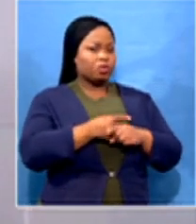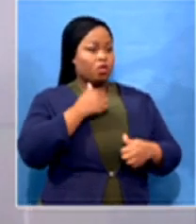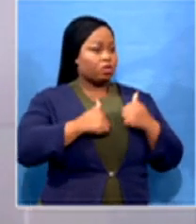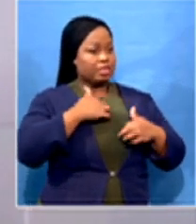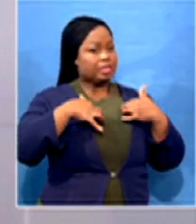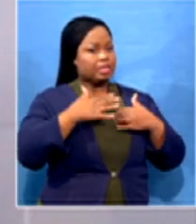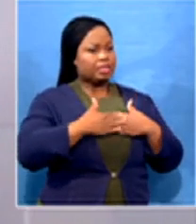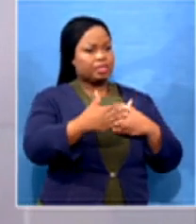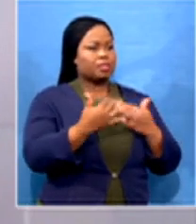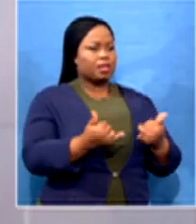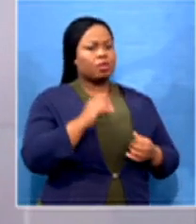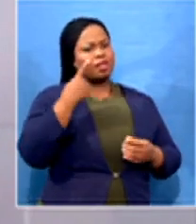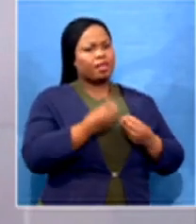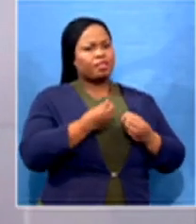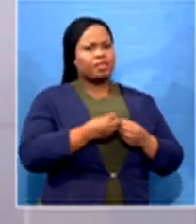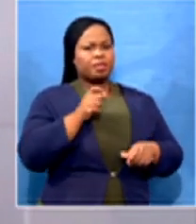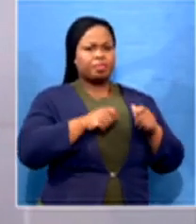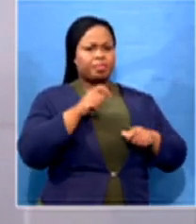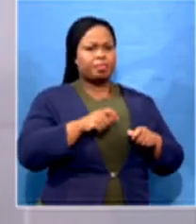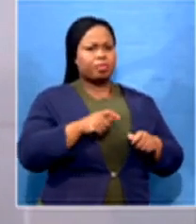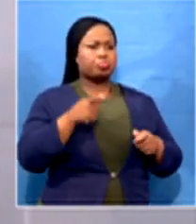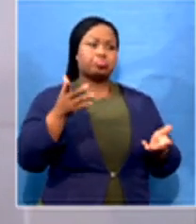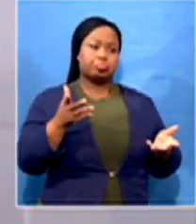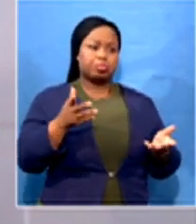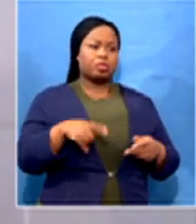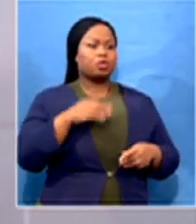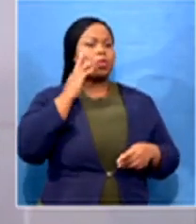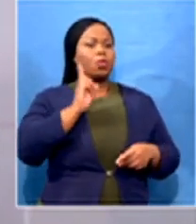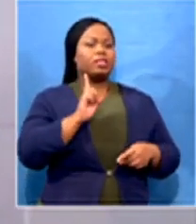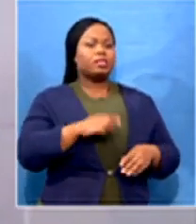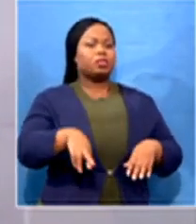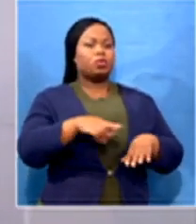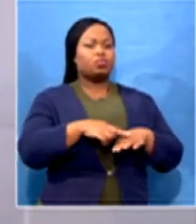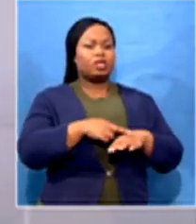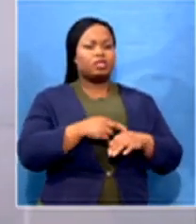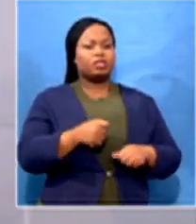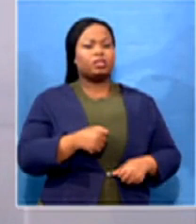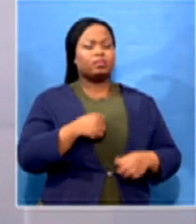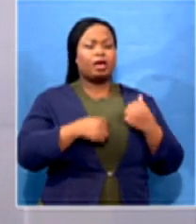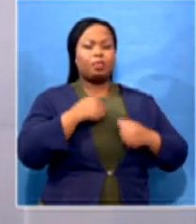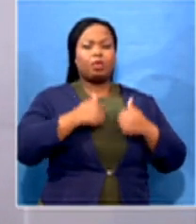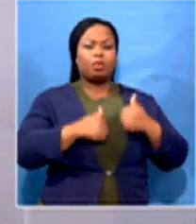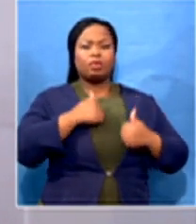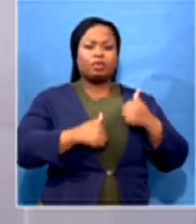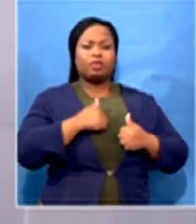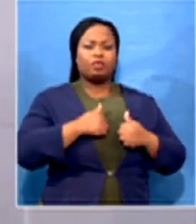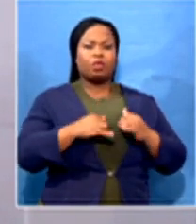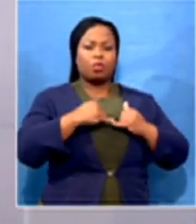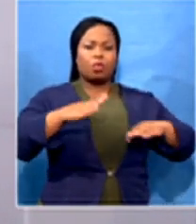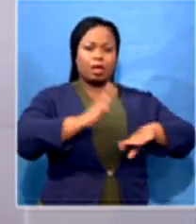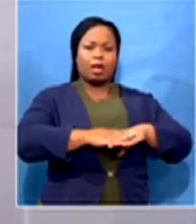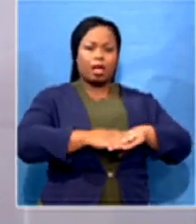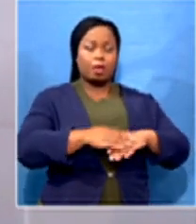forward to. The other thing that people are looking forward to is the Race the Legends virtual run. So just explain to us what